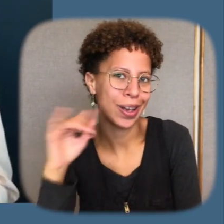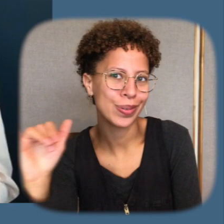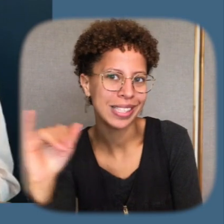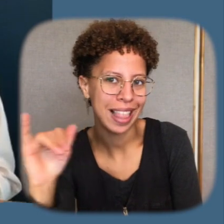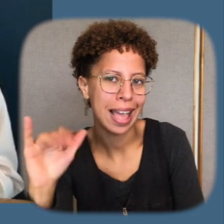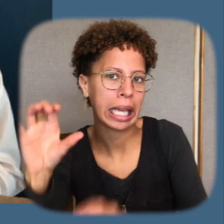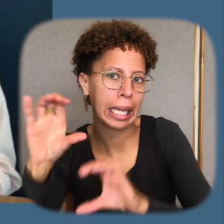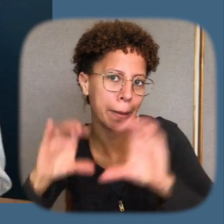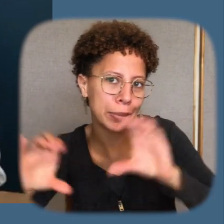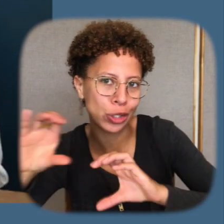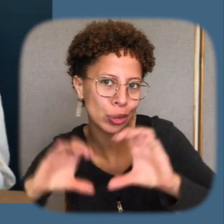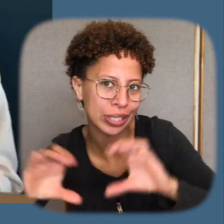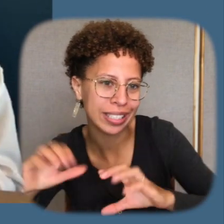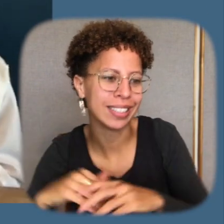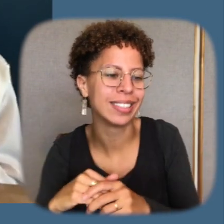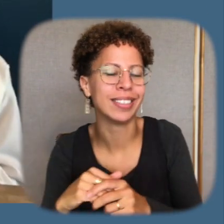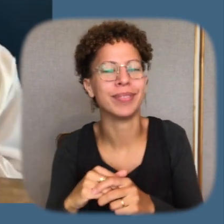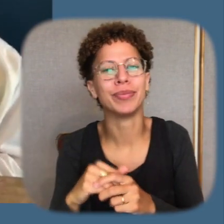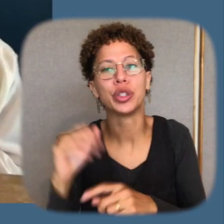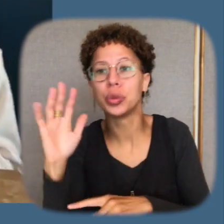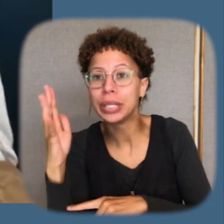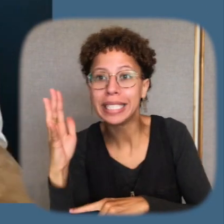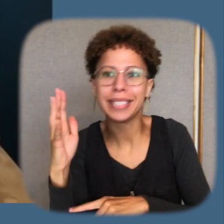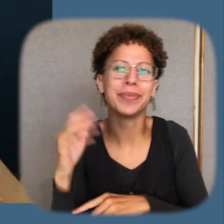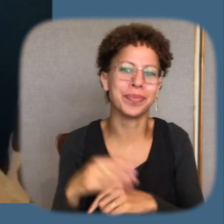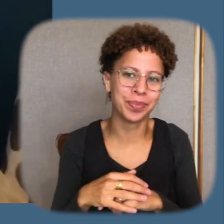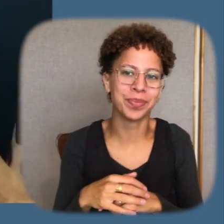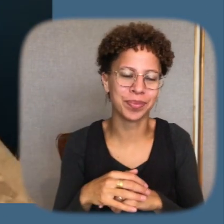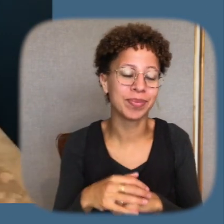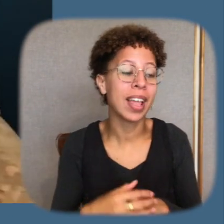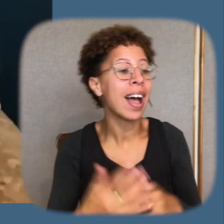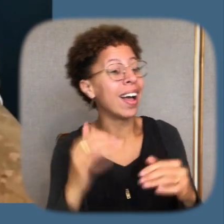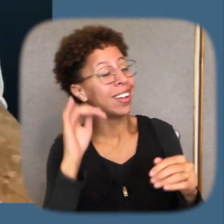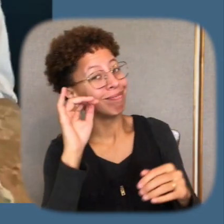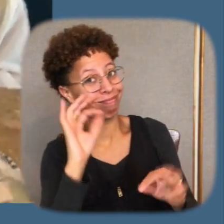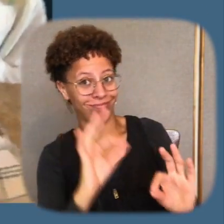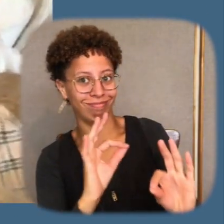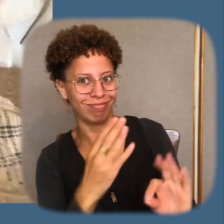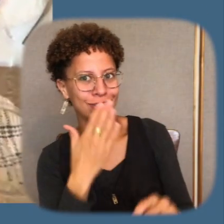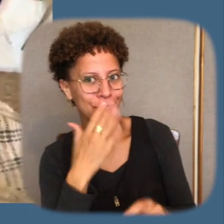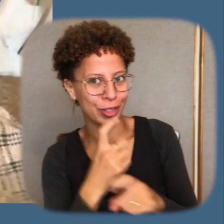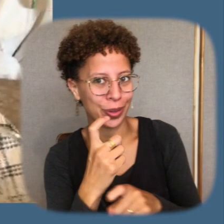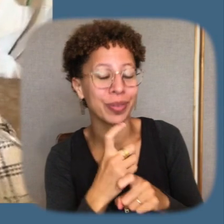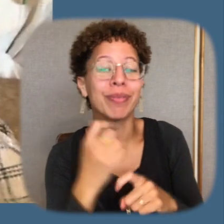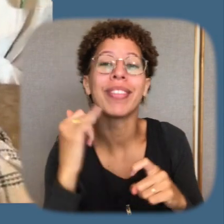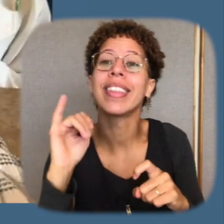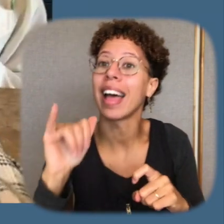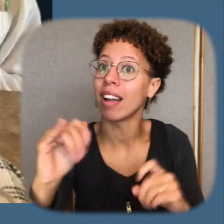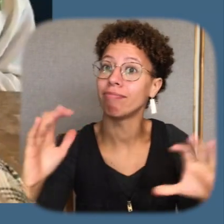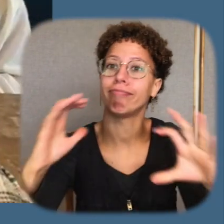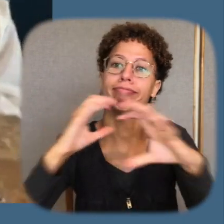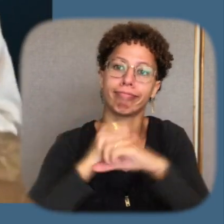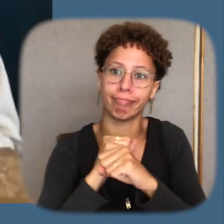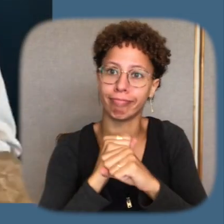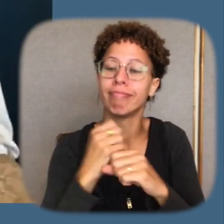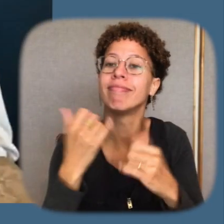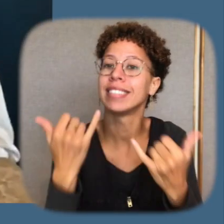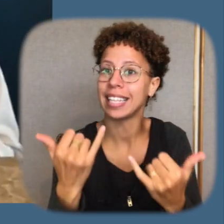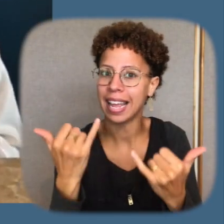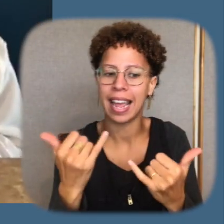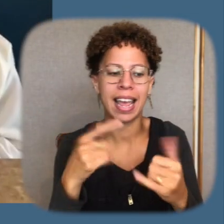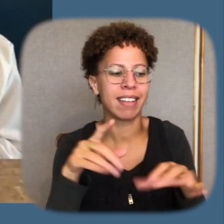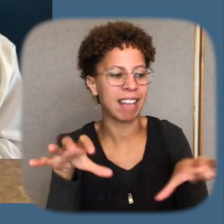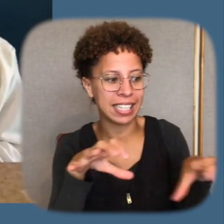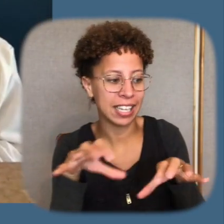Good one, good one. All right, so that concludes the activity of buoyancy, density,